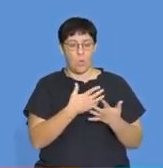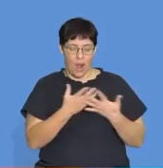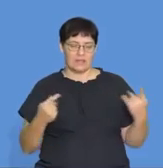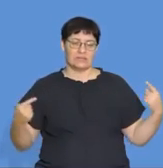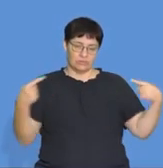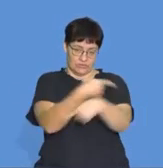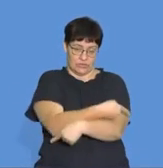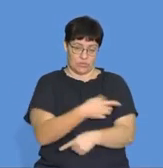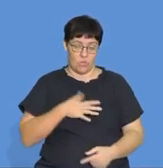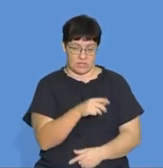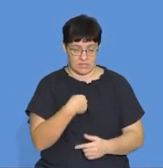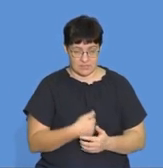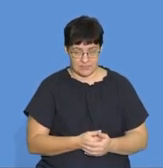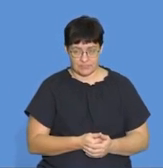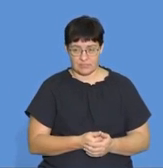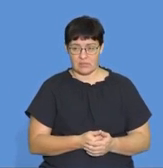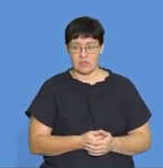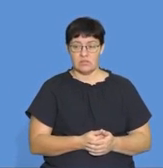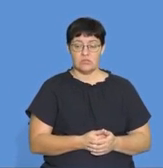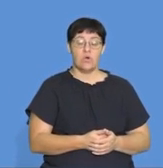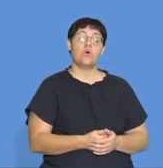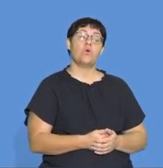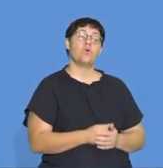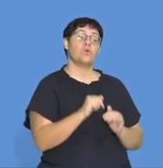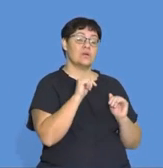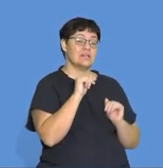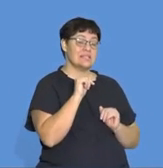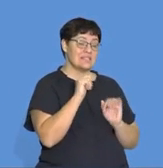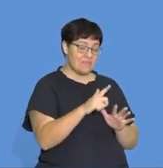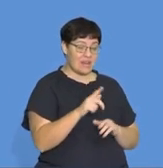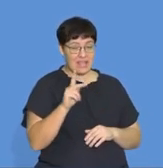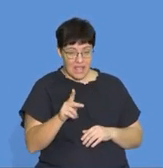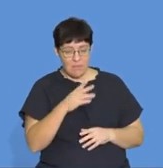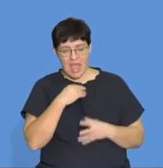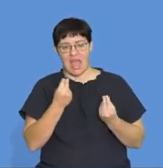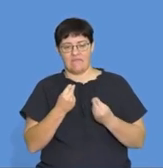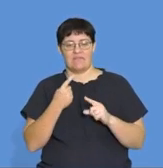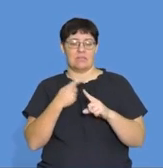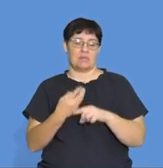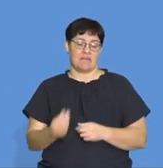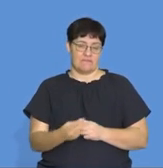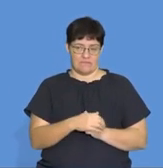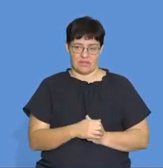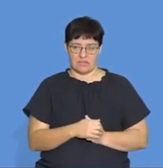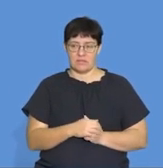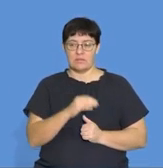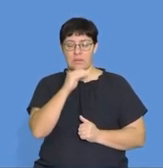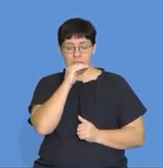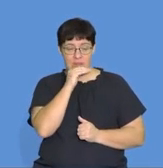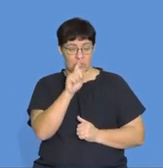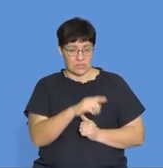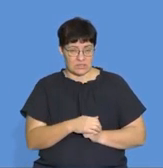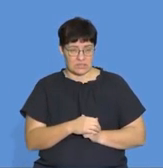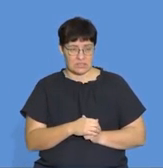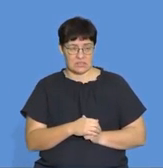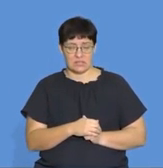So, between the 7 and the k, I have a multiplication there. What does that mean? I must multiply this